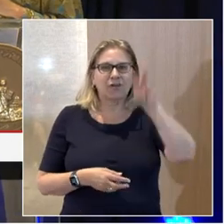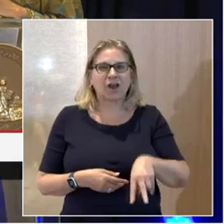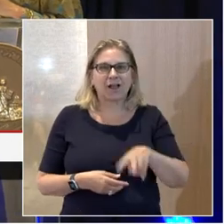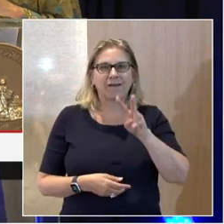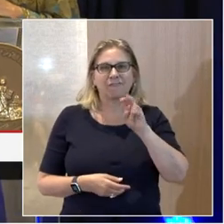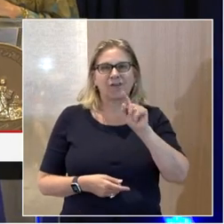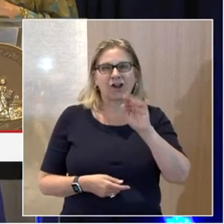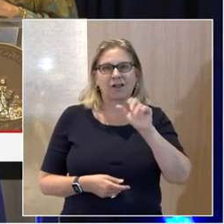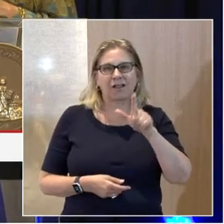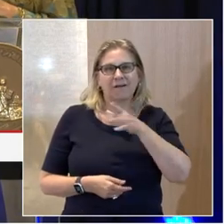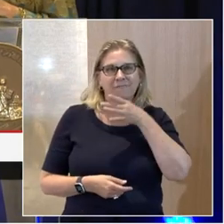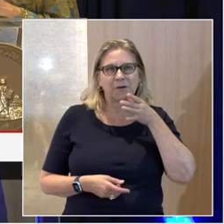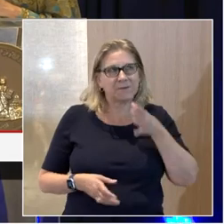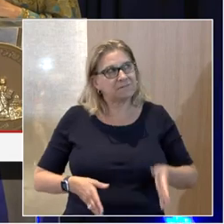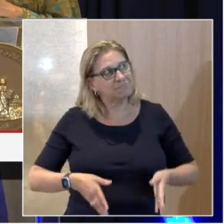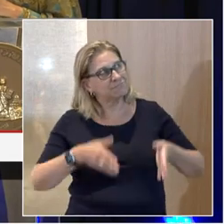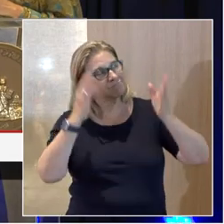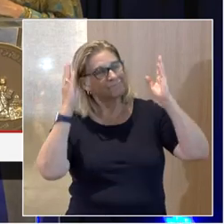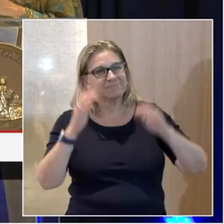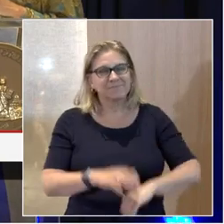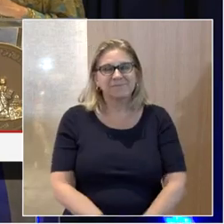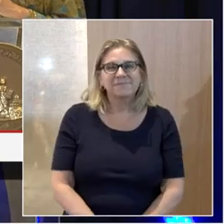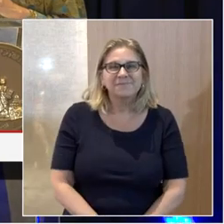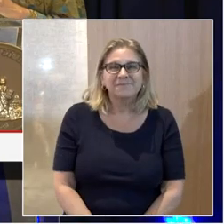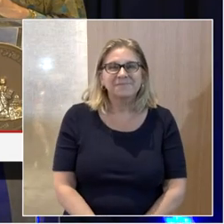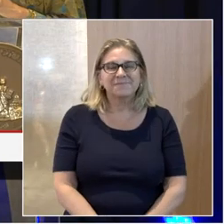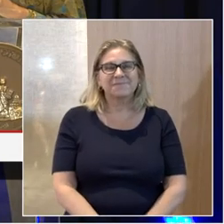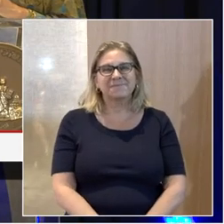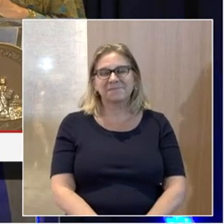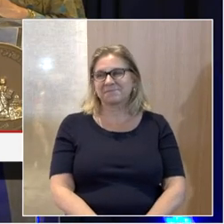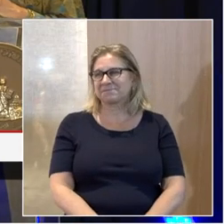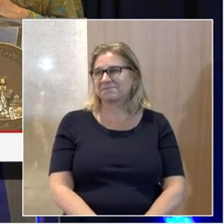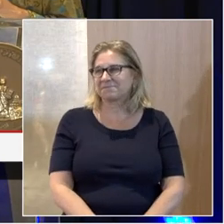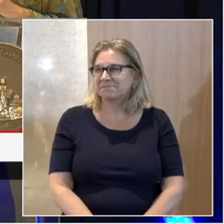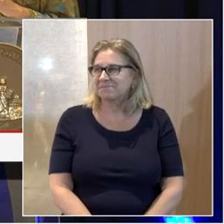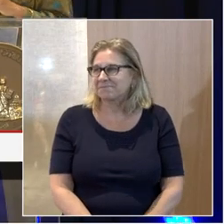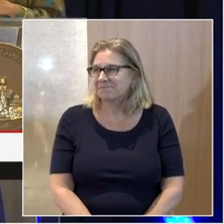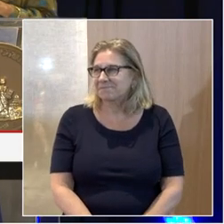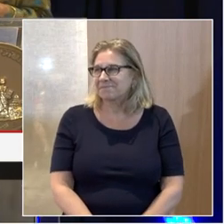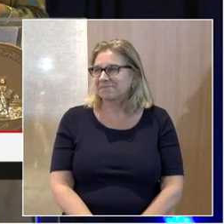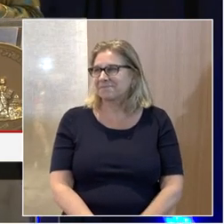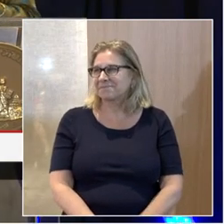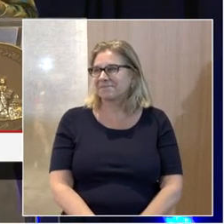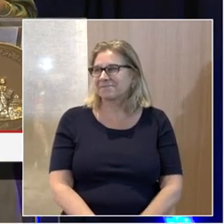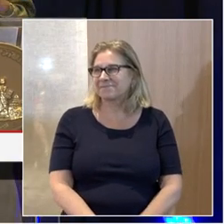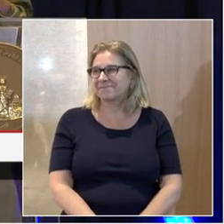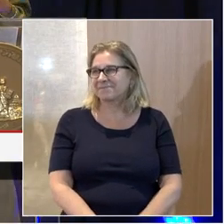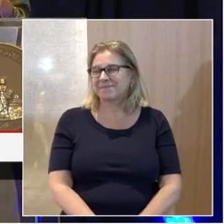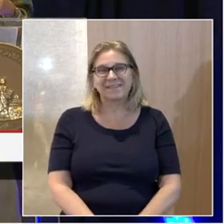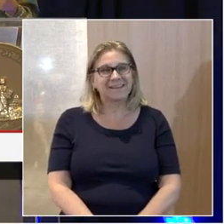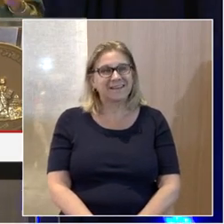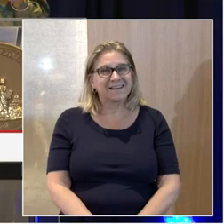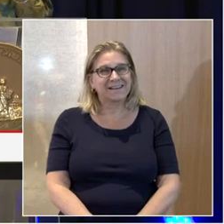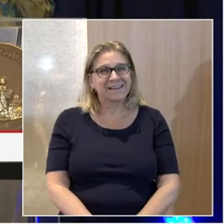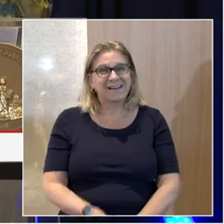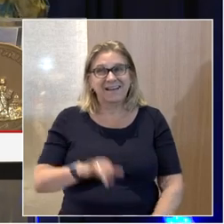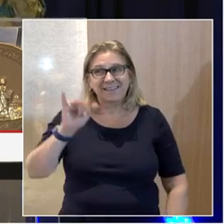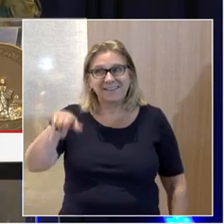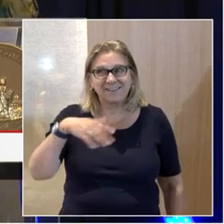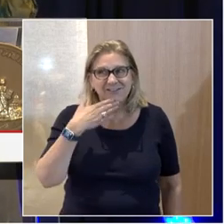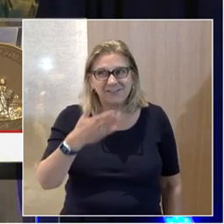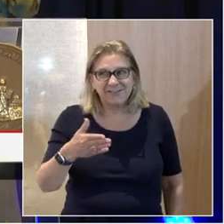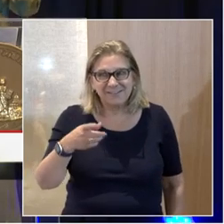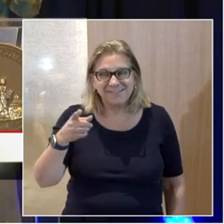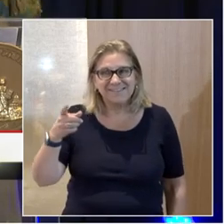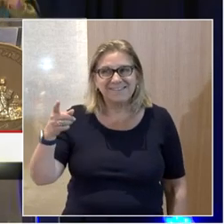Okay, St. Pancreas type development. Okay. All right. This is very good stuff. Thank you very much. All right,